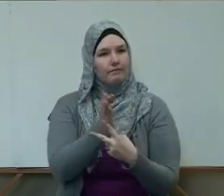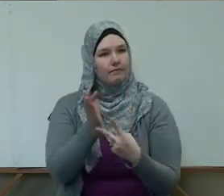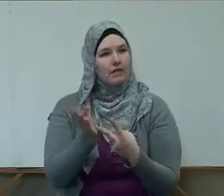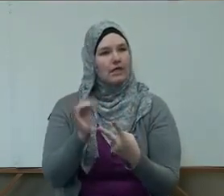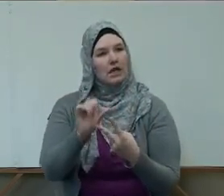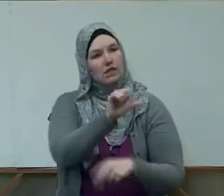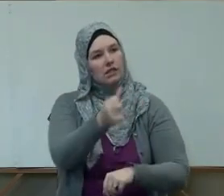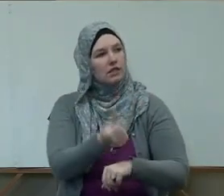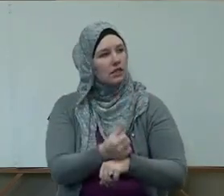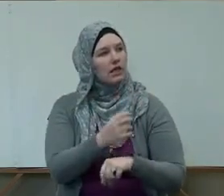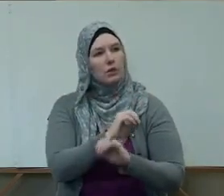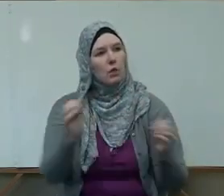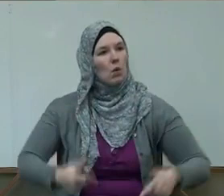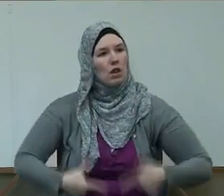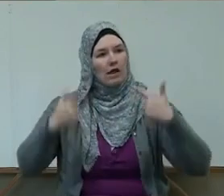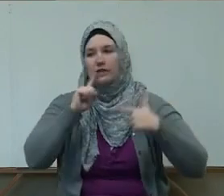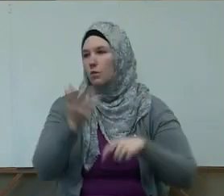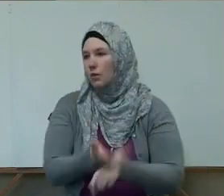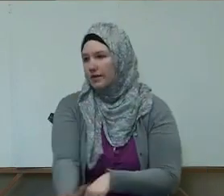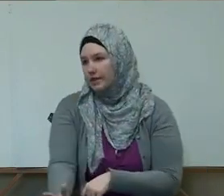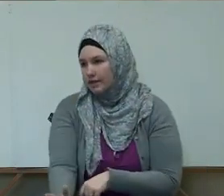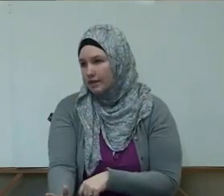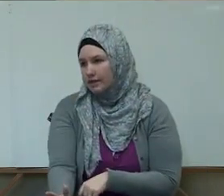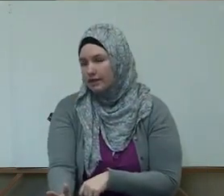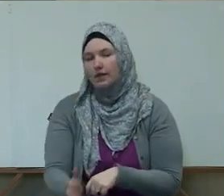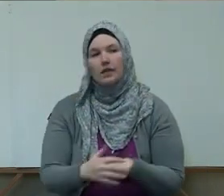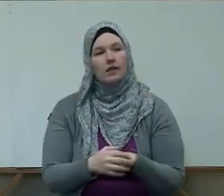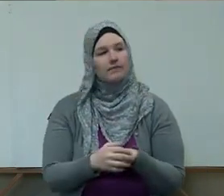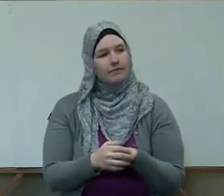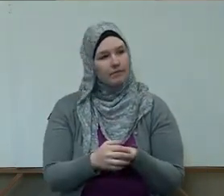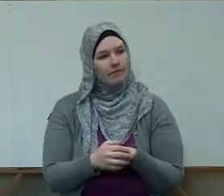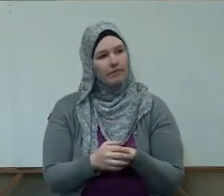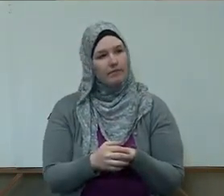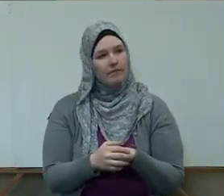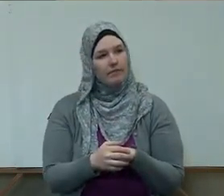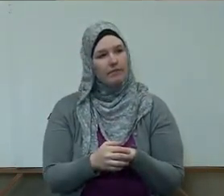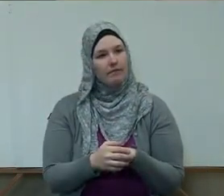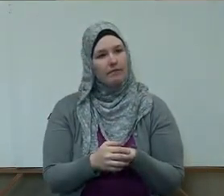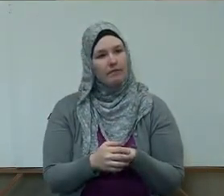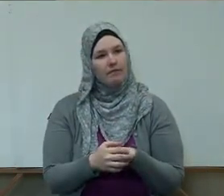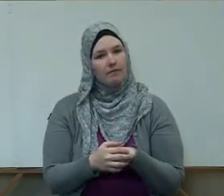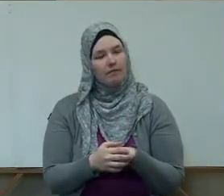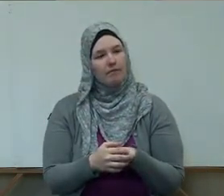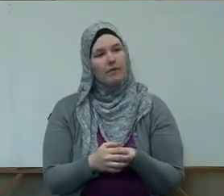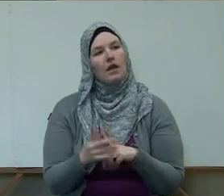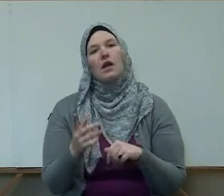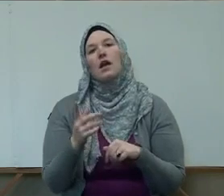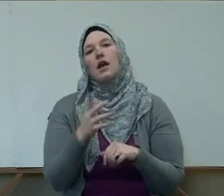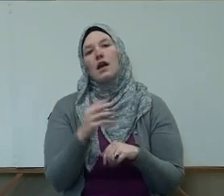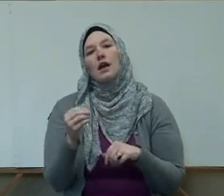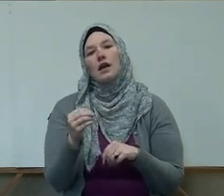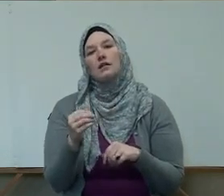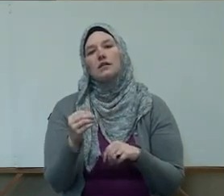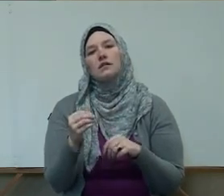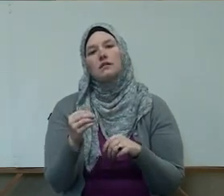set so that no life is wasted and the line is drawn as to under what condition